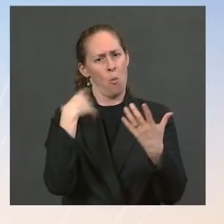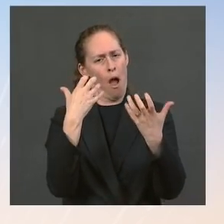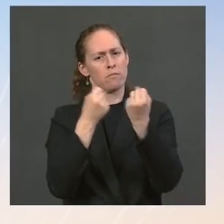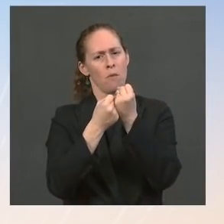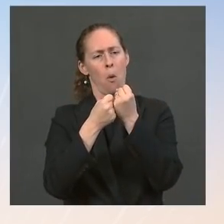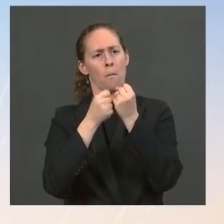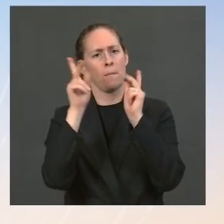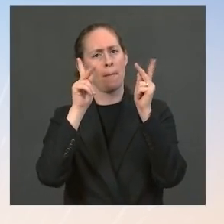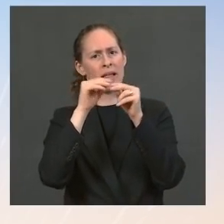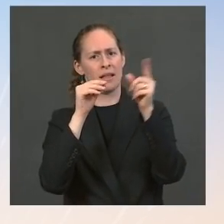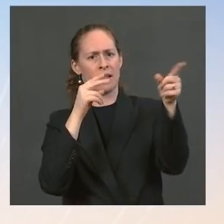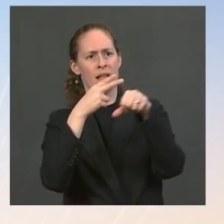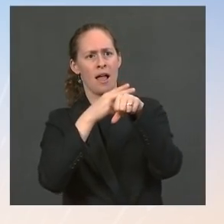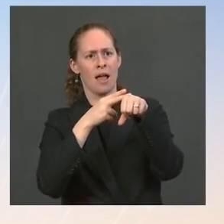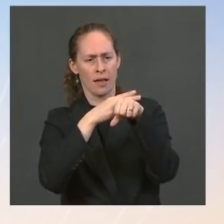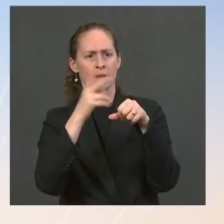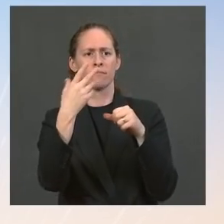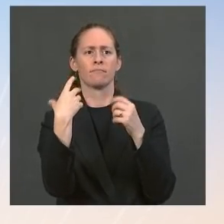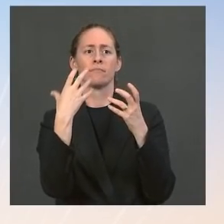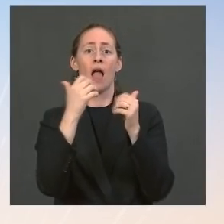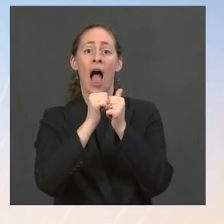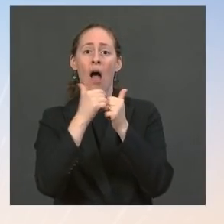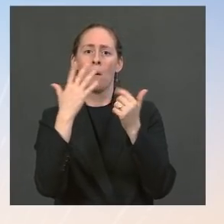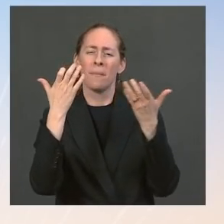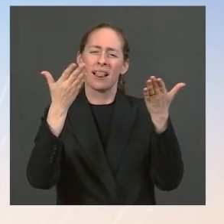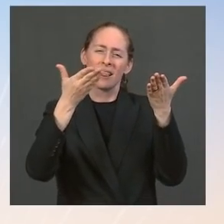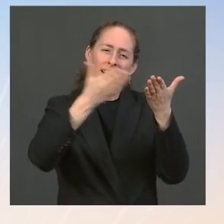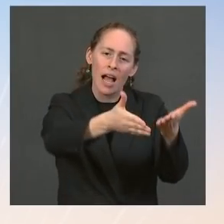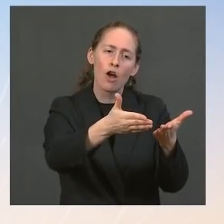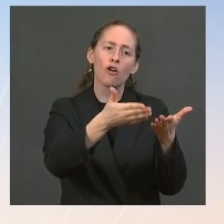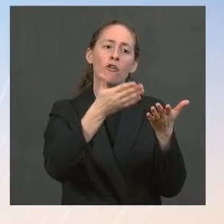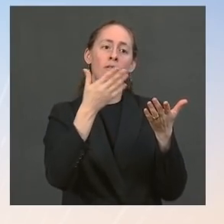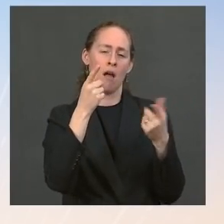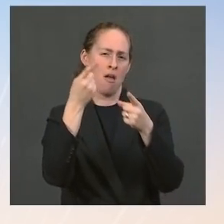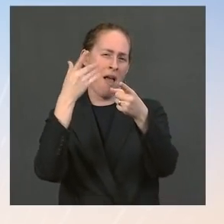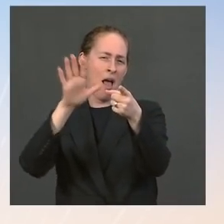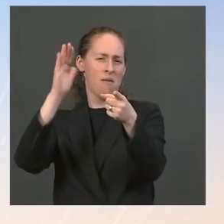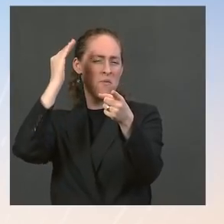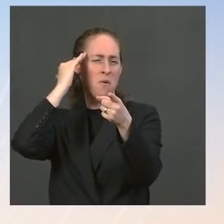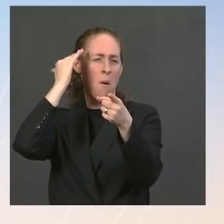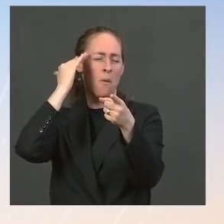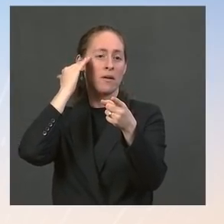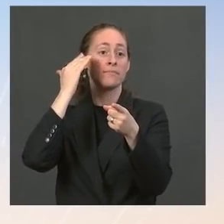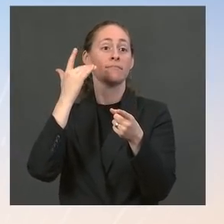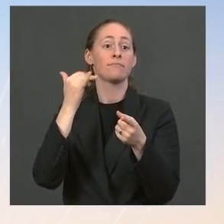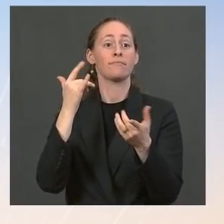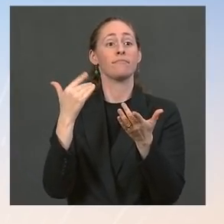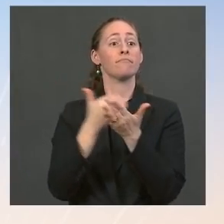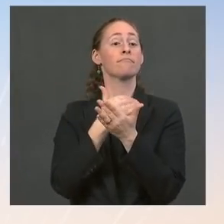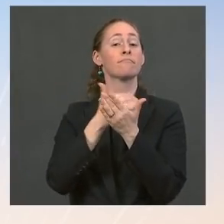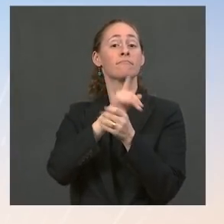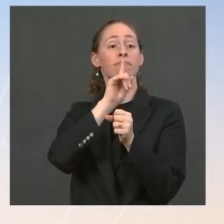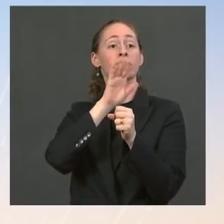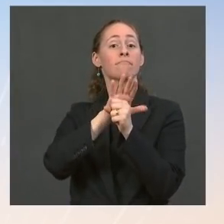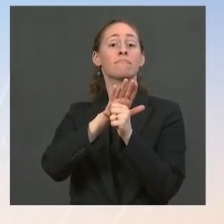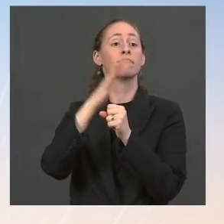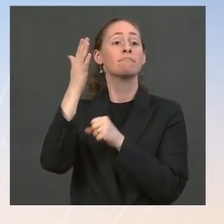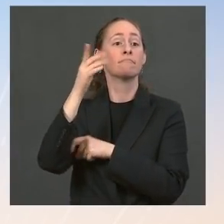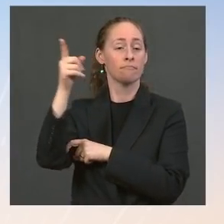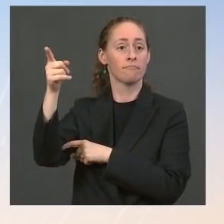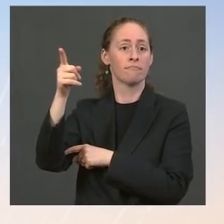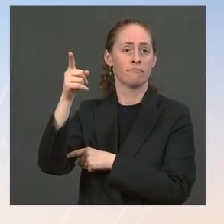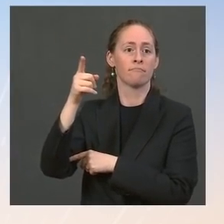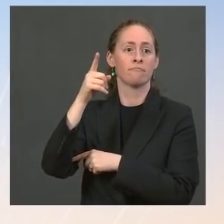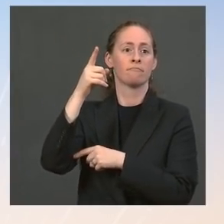to be engaged, to be on the ground. I can tell you, and you may know this already, that our newly confirmed Assistant Secretary for Western Hemisphere, Brian